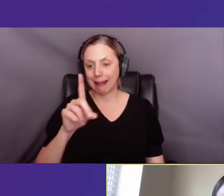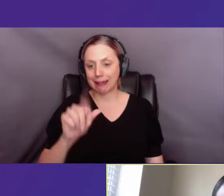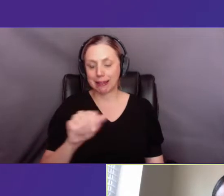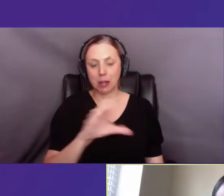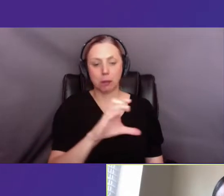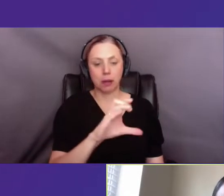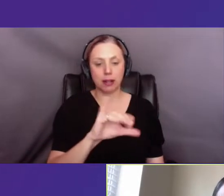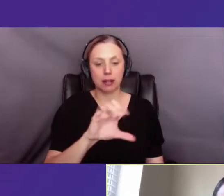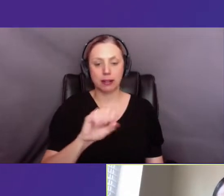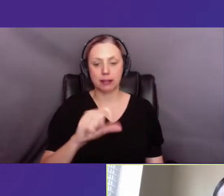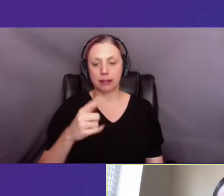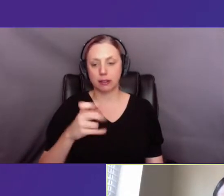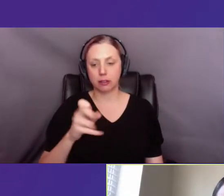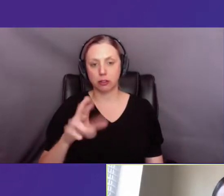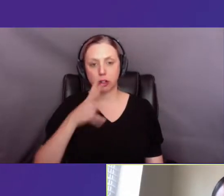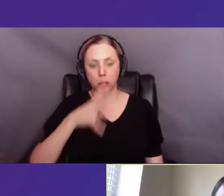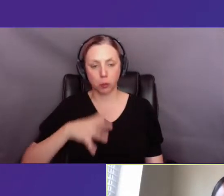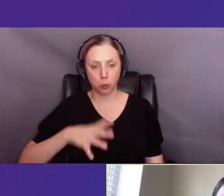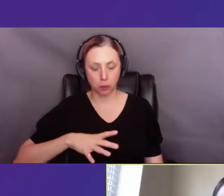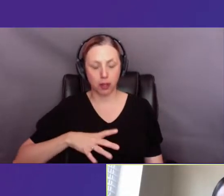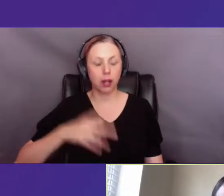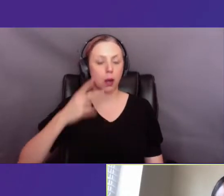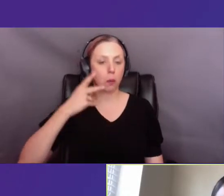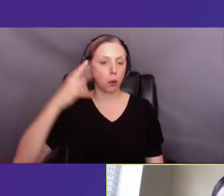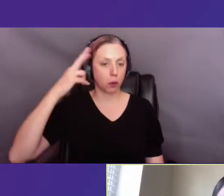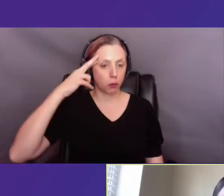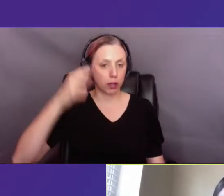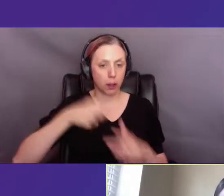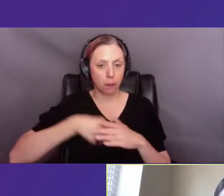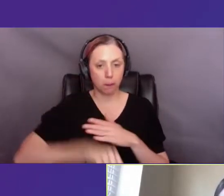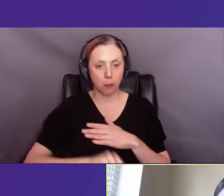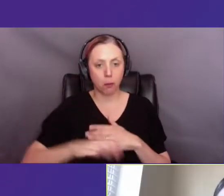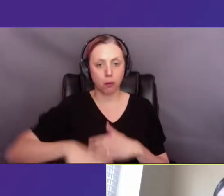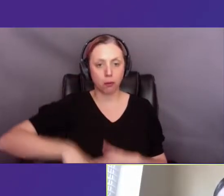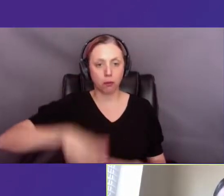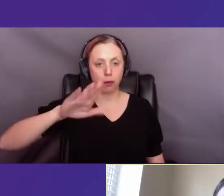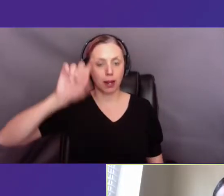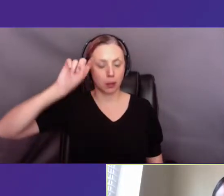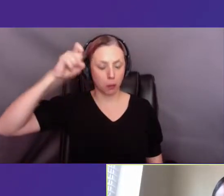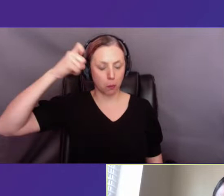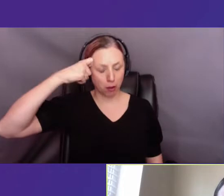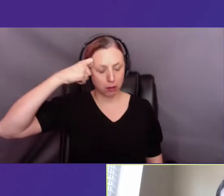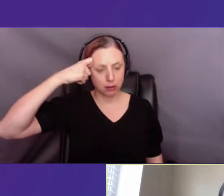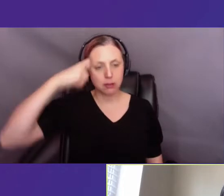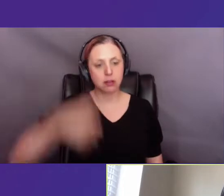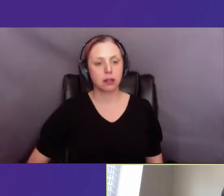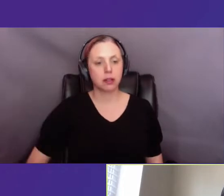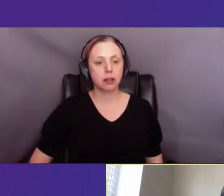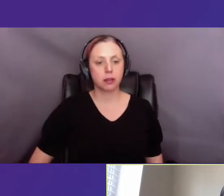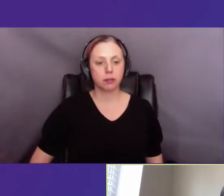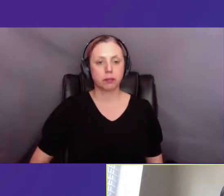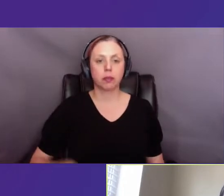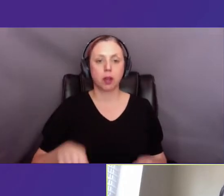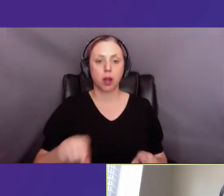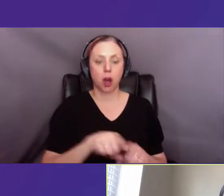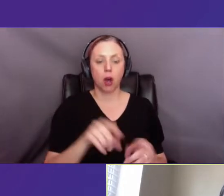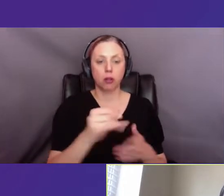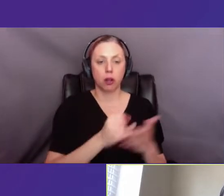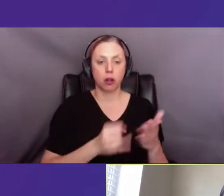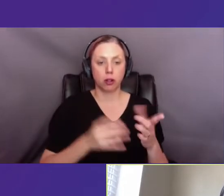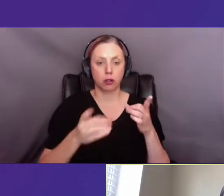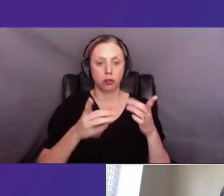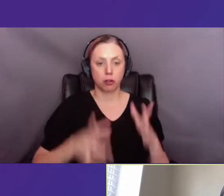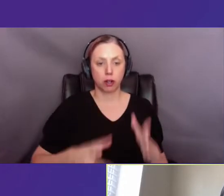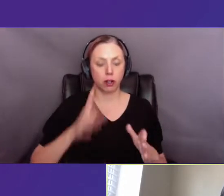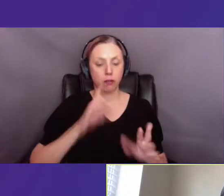cisgendered woman. I am Puerto Rican, born and raised in the Bronx. I'm also the artistic director of